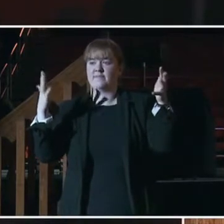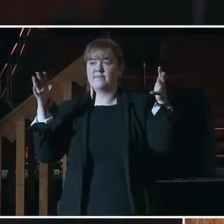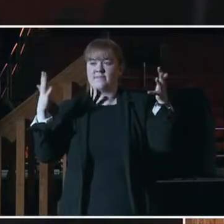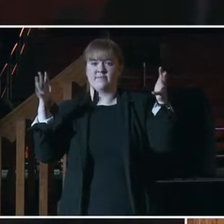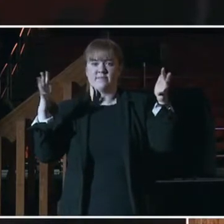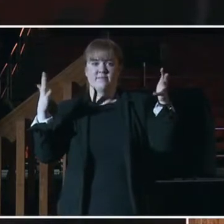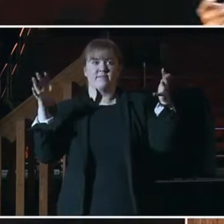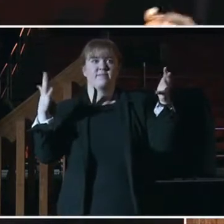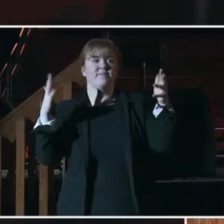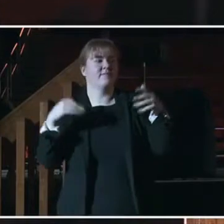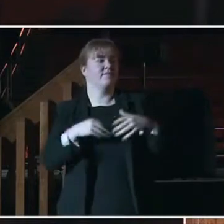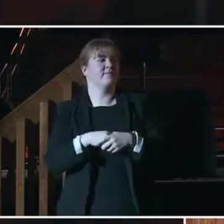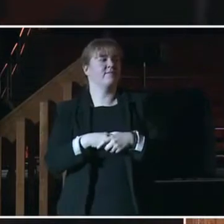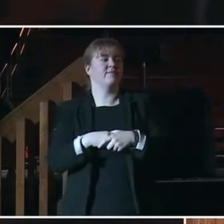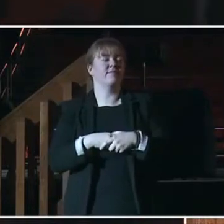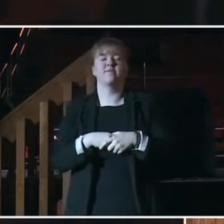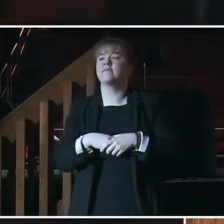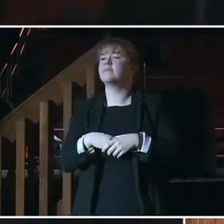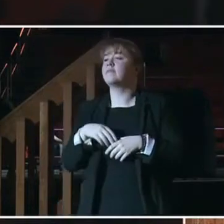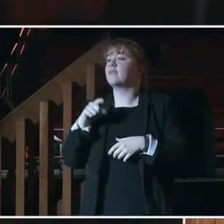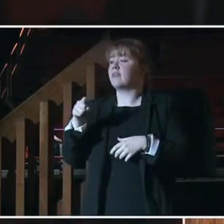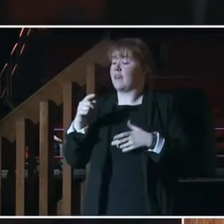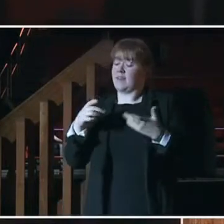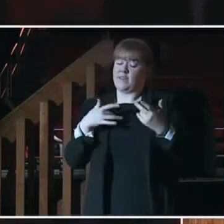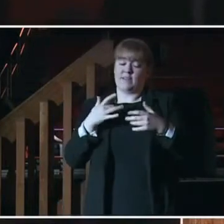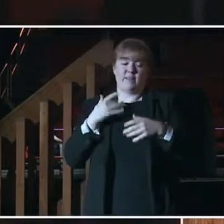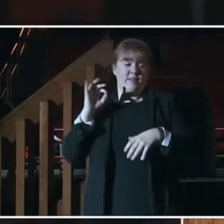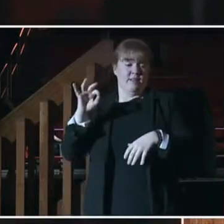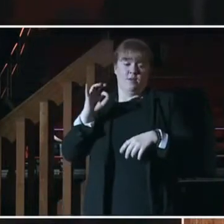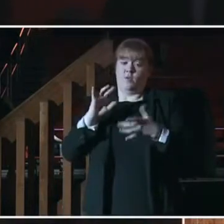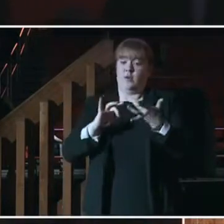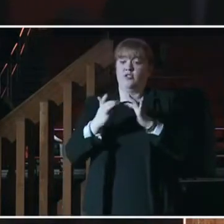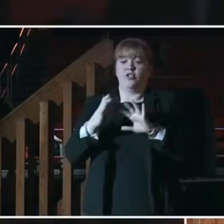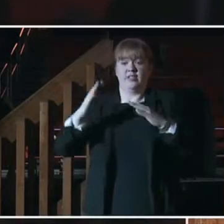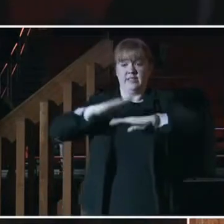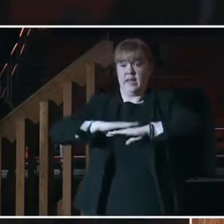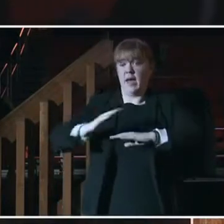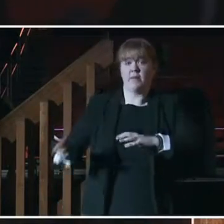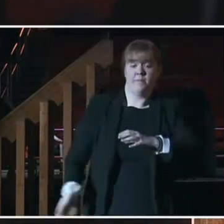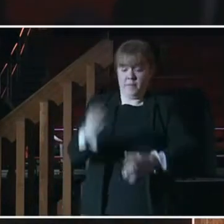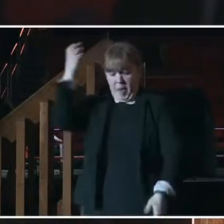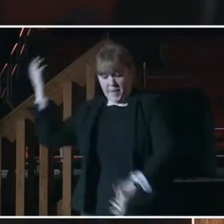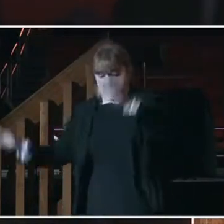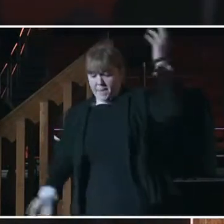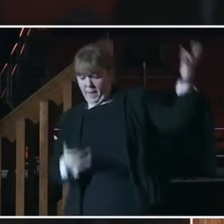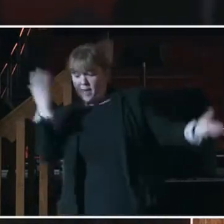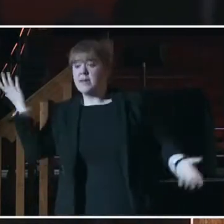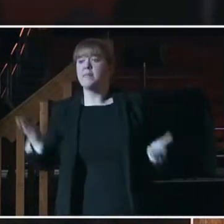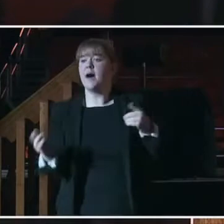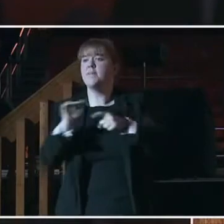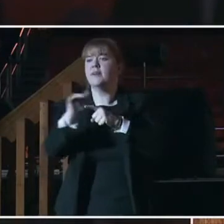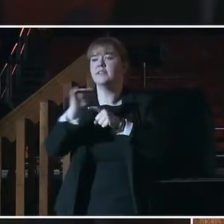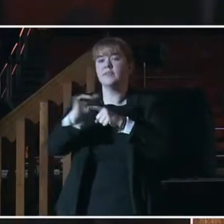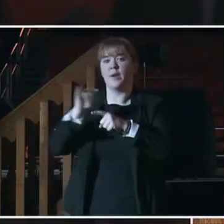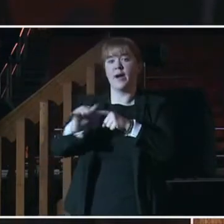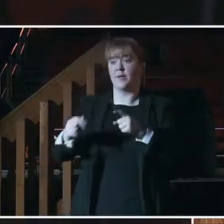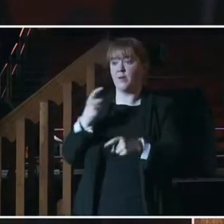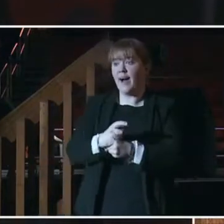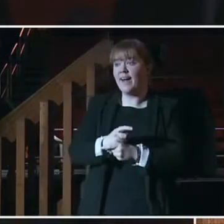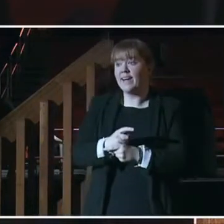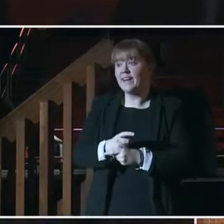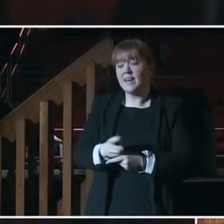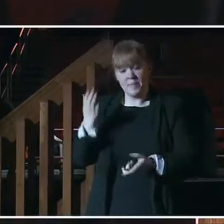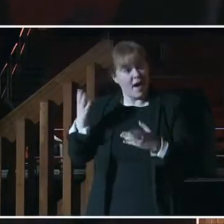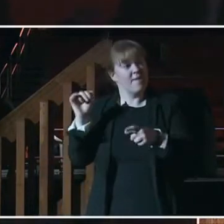And I know I said it was church, but I feel like when Jesus went into the temple and flipped the tables over, he might have been cussing. I feel